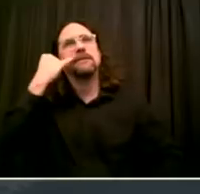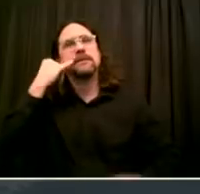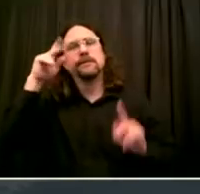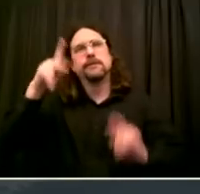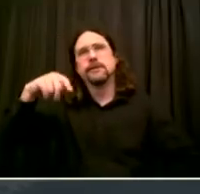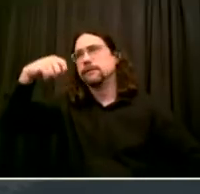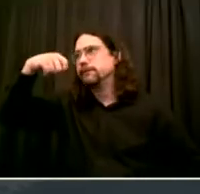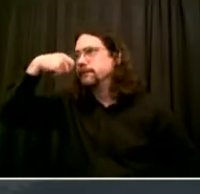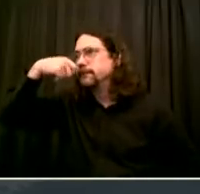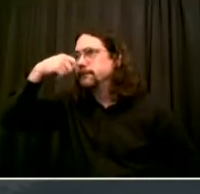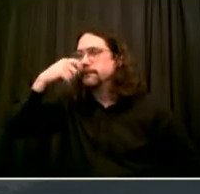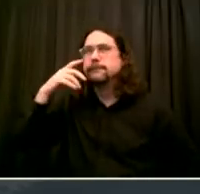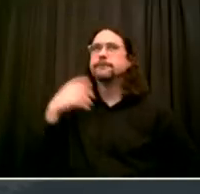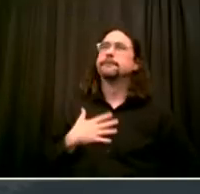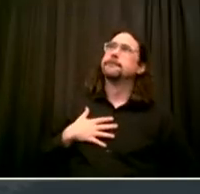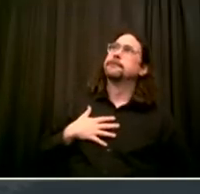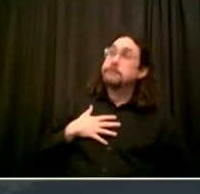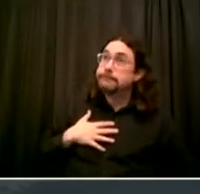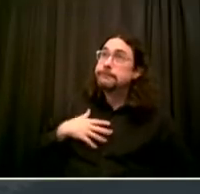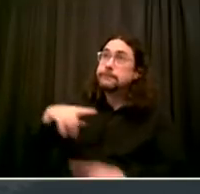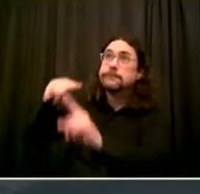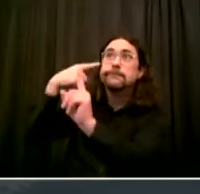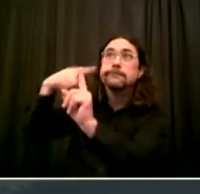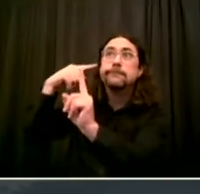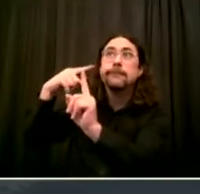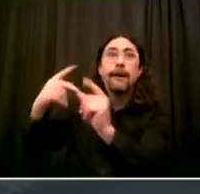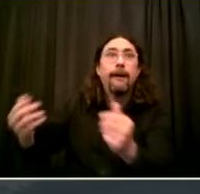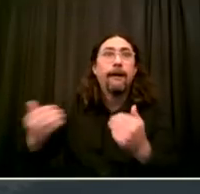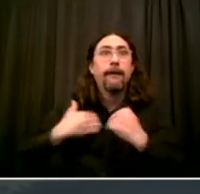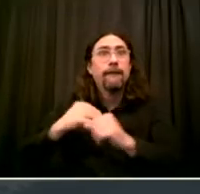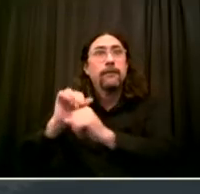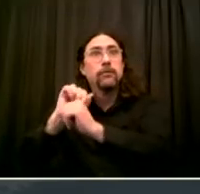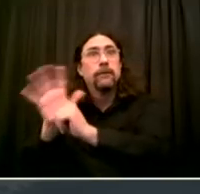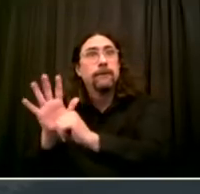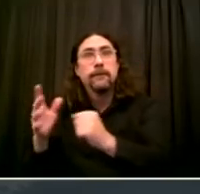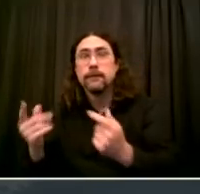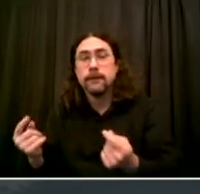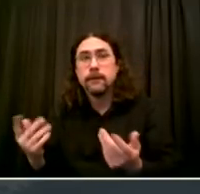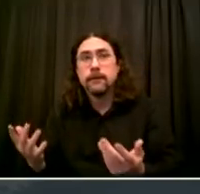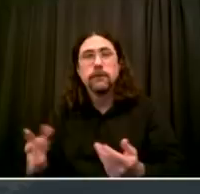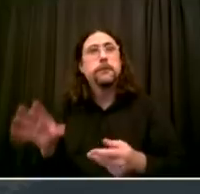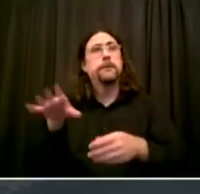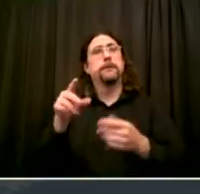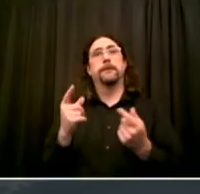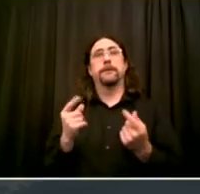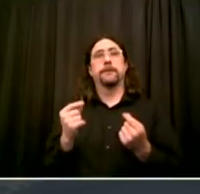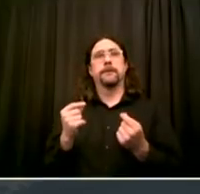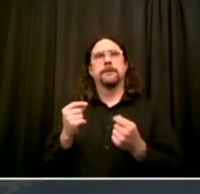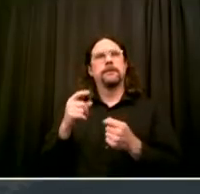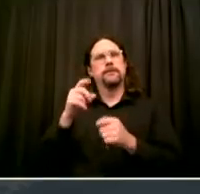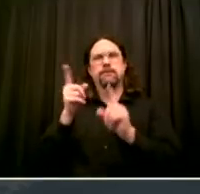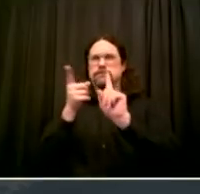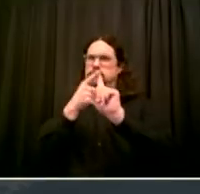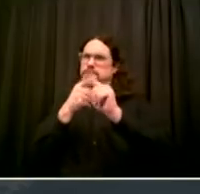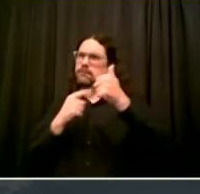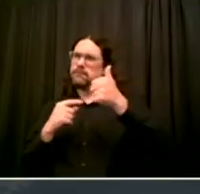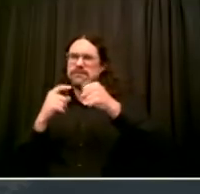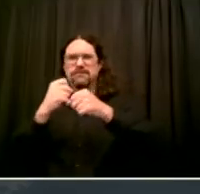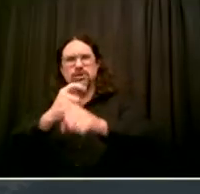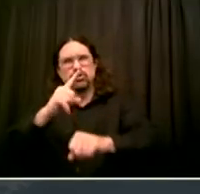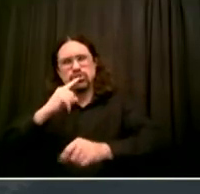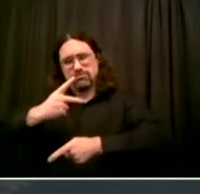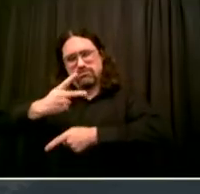there are things that you can do to make sure that you, of course, take care of yourself, but also that you don't spread the